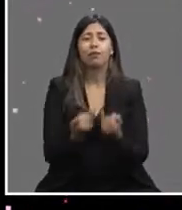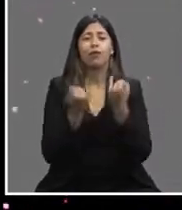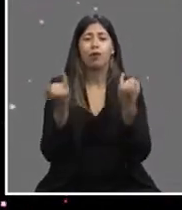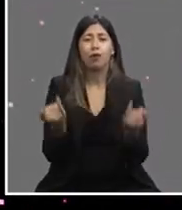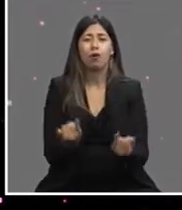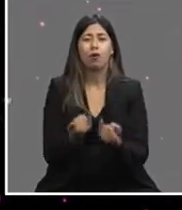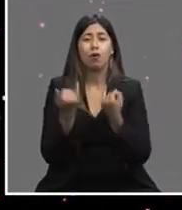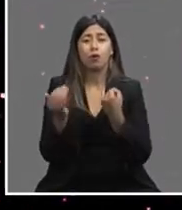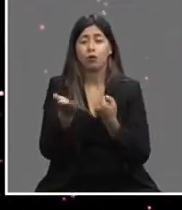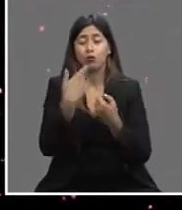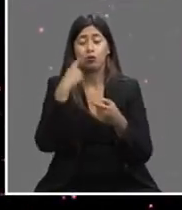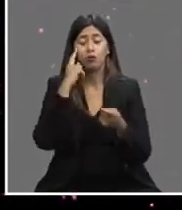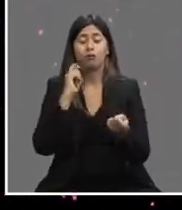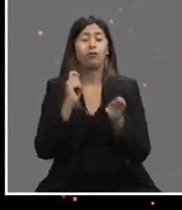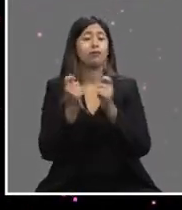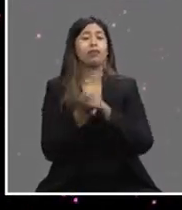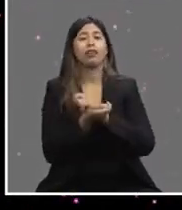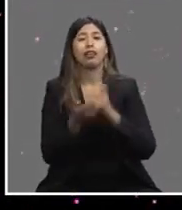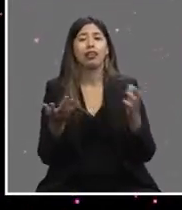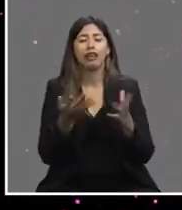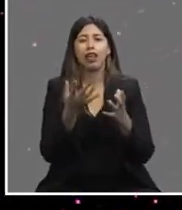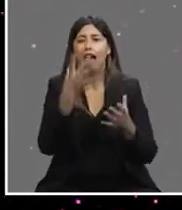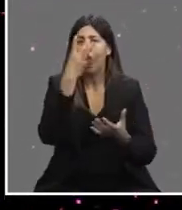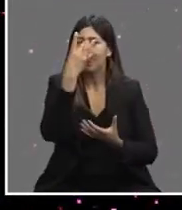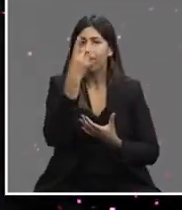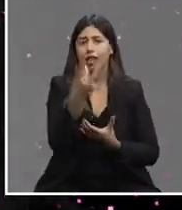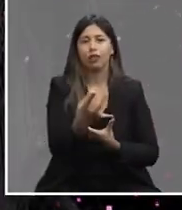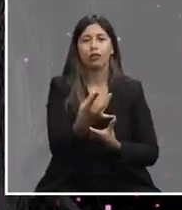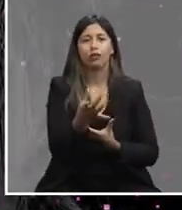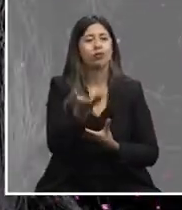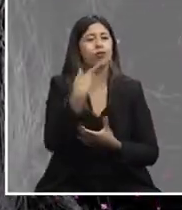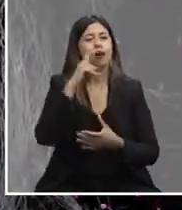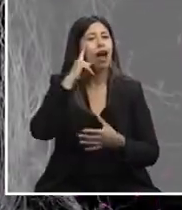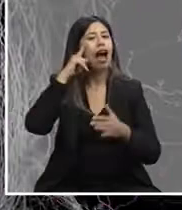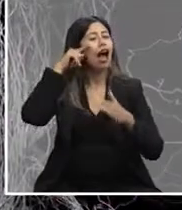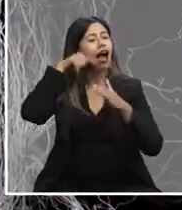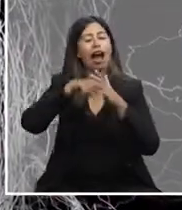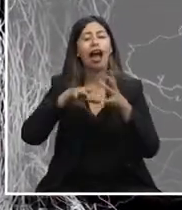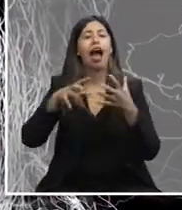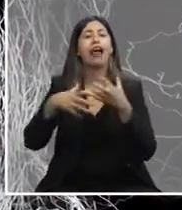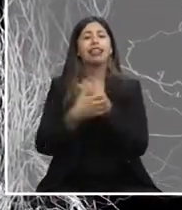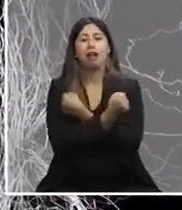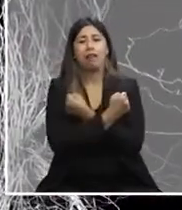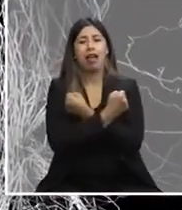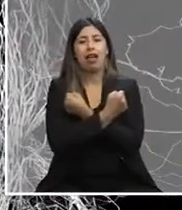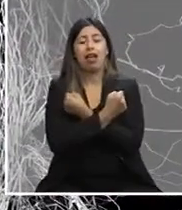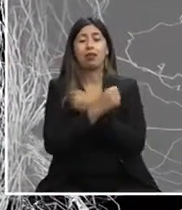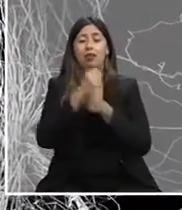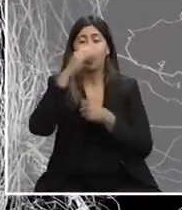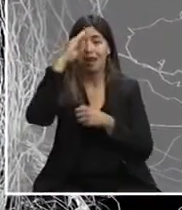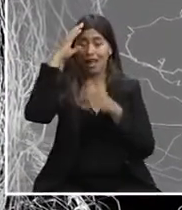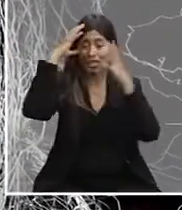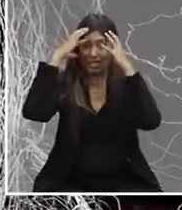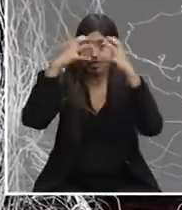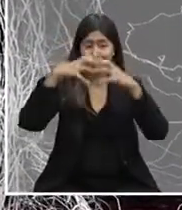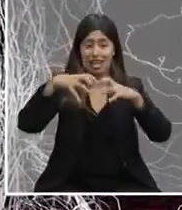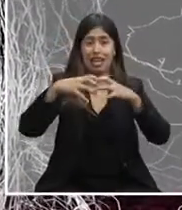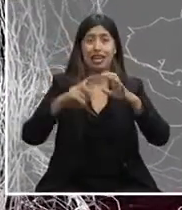caught in a trap. Our brain, originally designed to conquer the planet, has gone